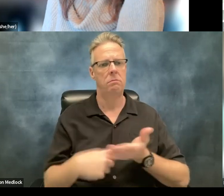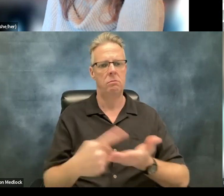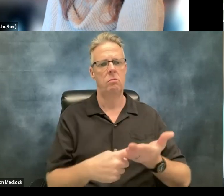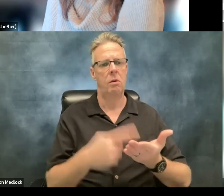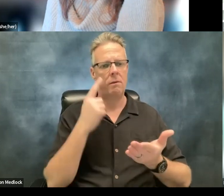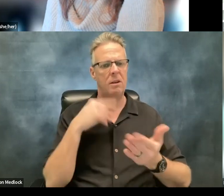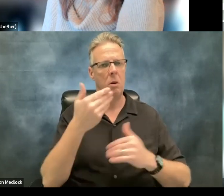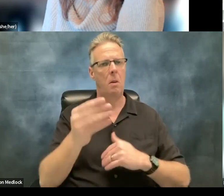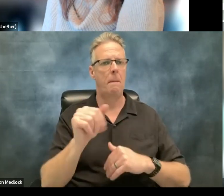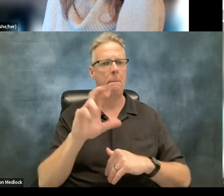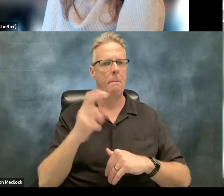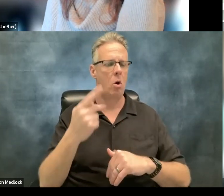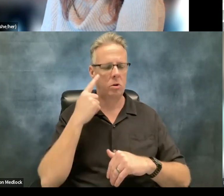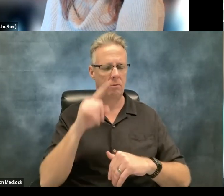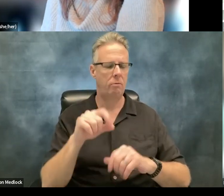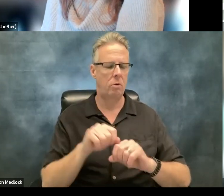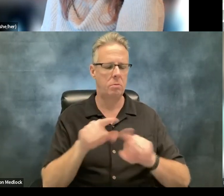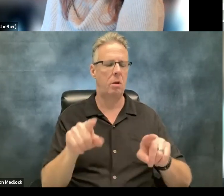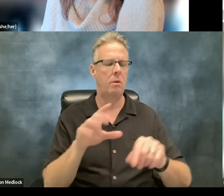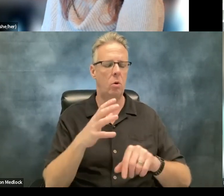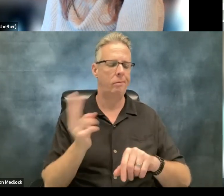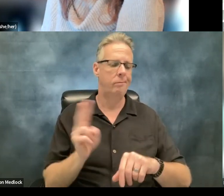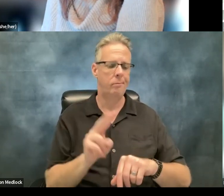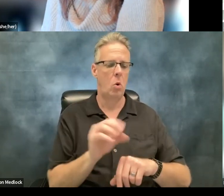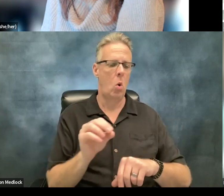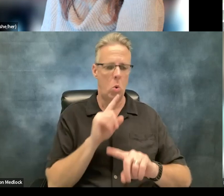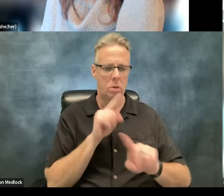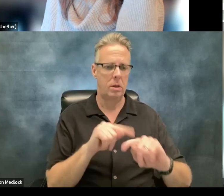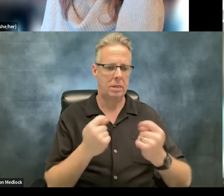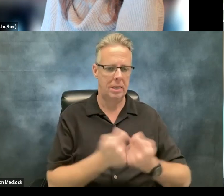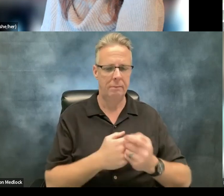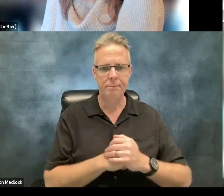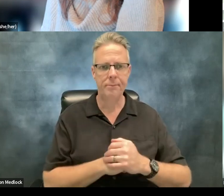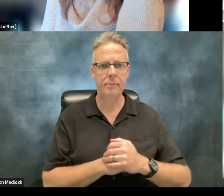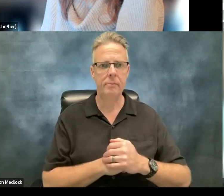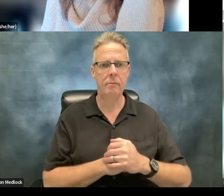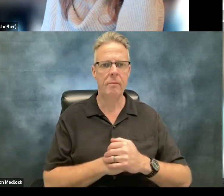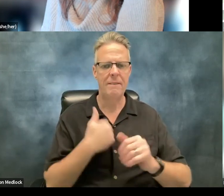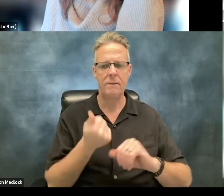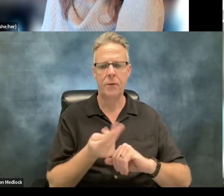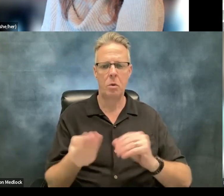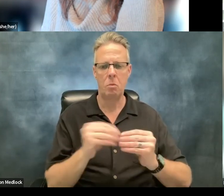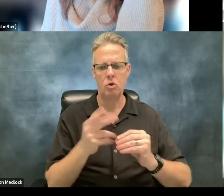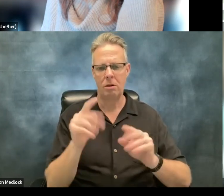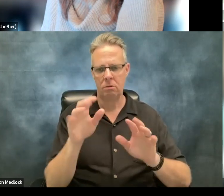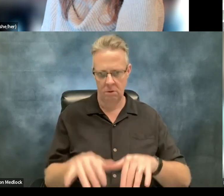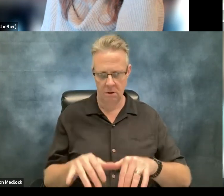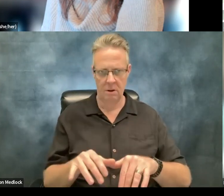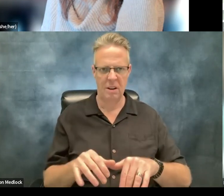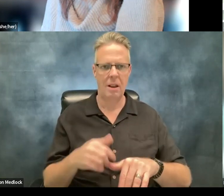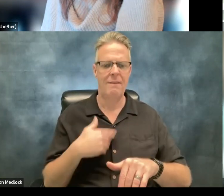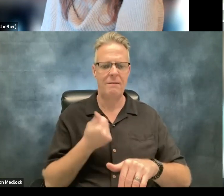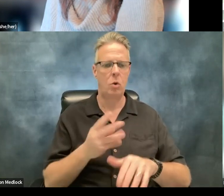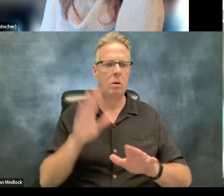role of co-response teams. So thank you for taking us there a little bit. I have a couple more in the chat, and then I'll go to, I have a few